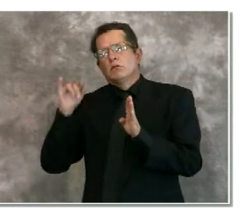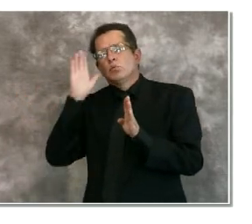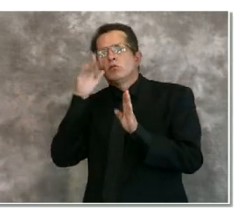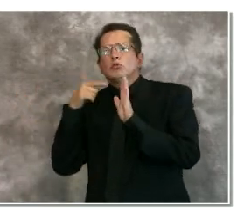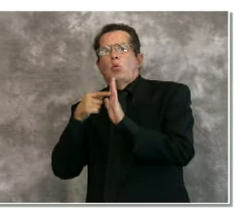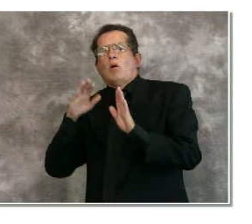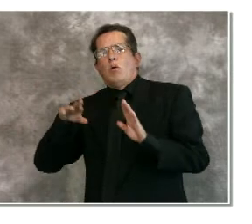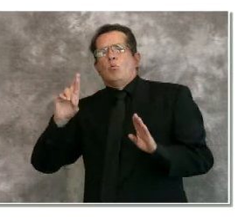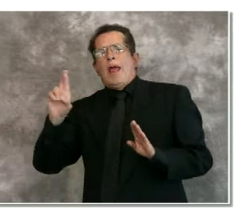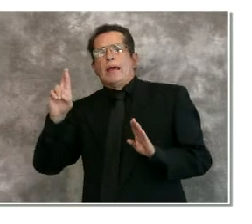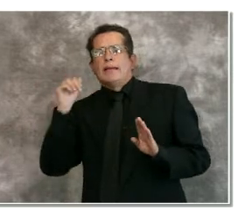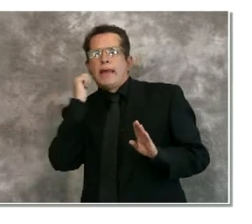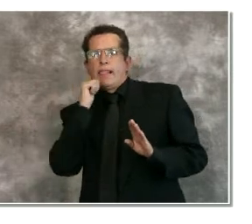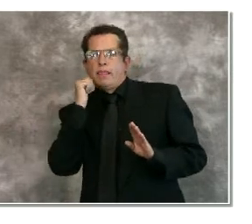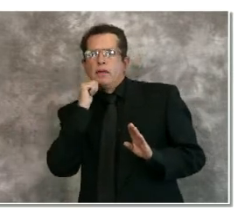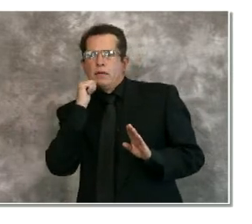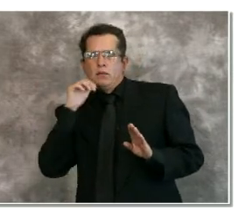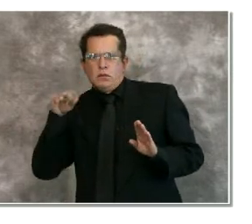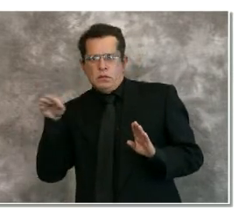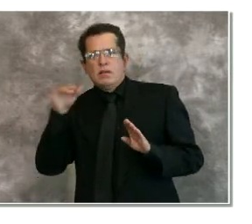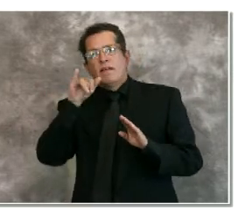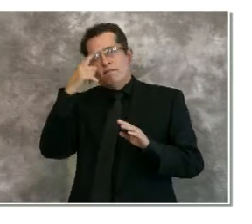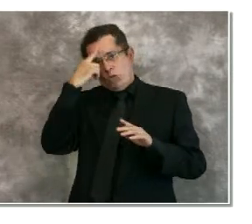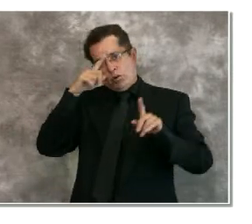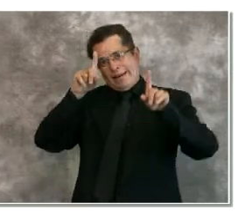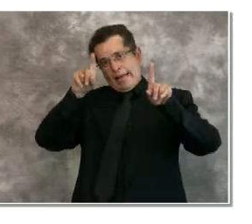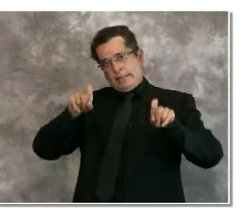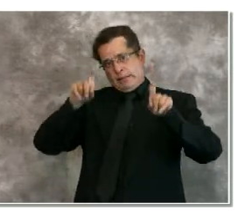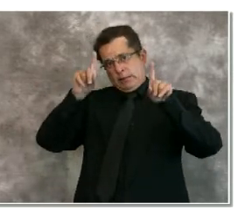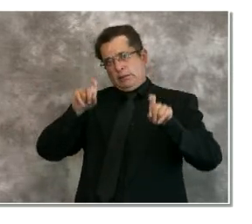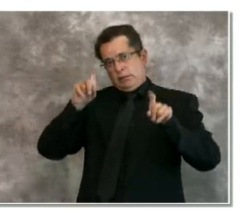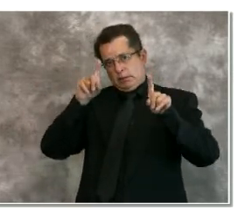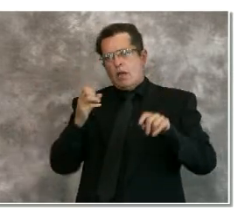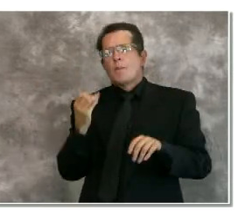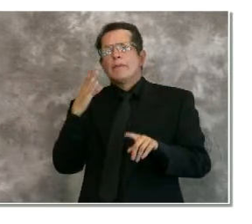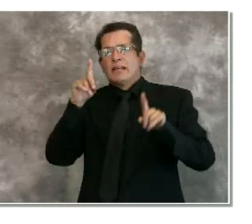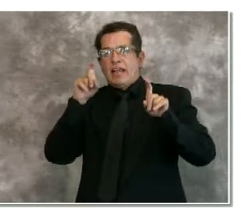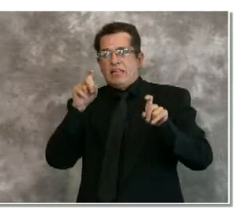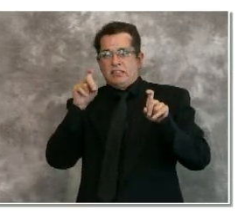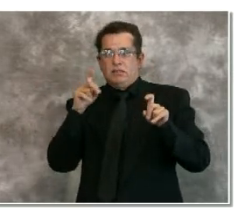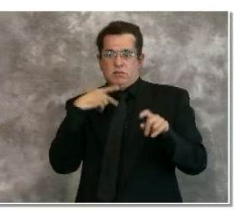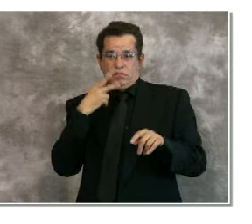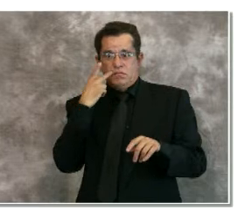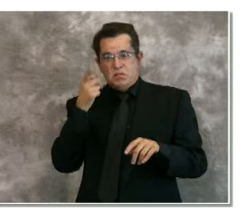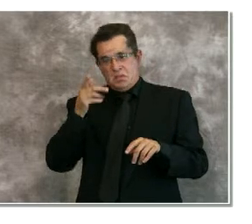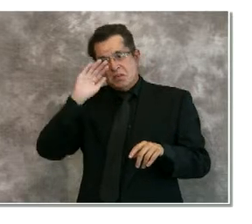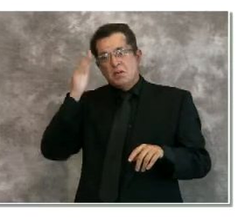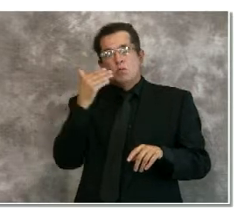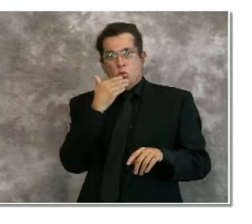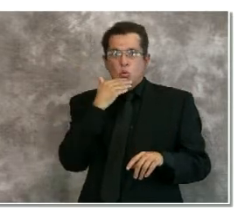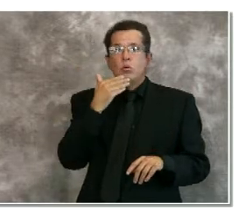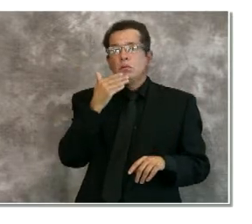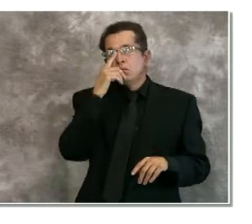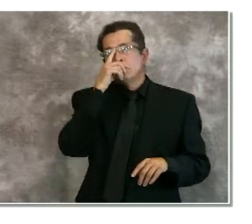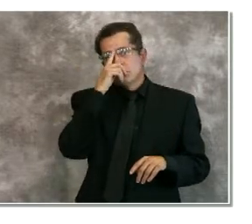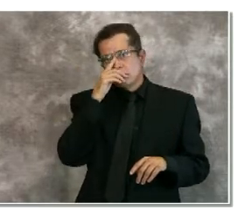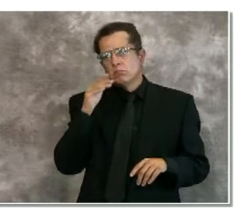reported on the right. And this is for tests. You can see that we've had consistently good